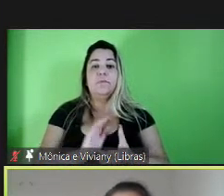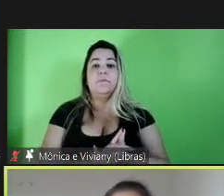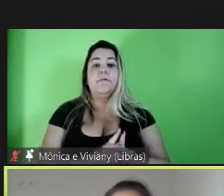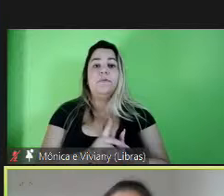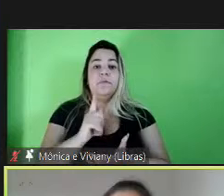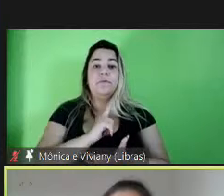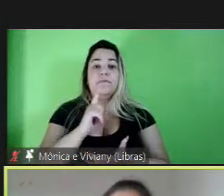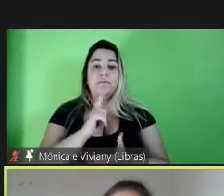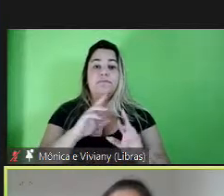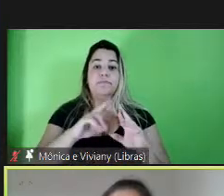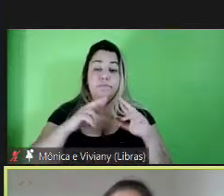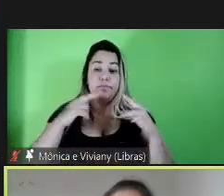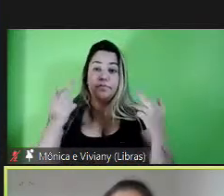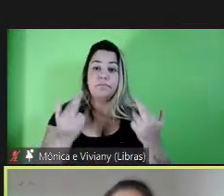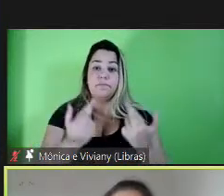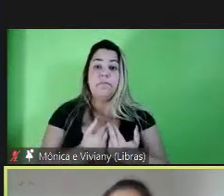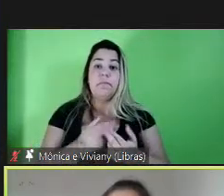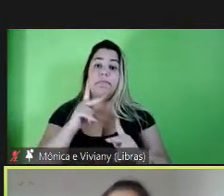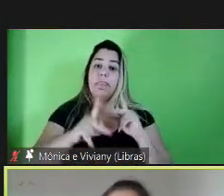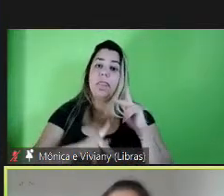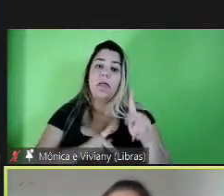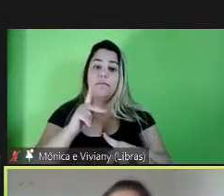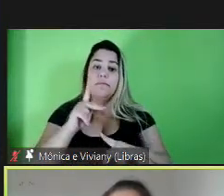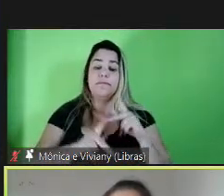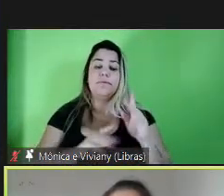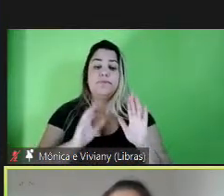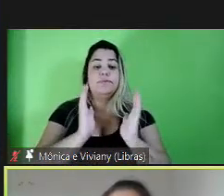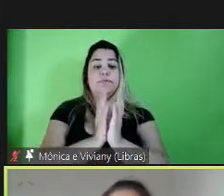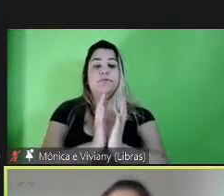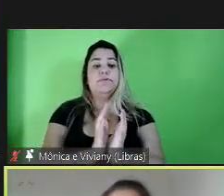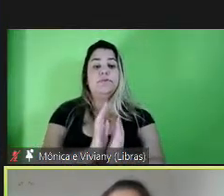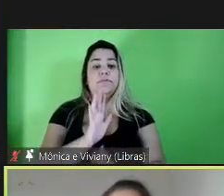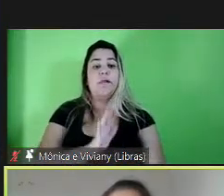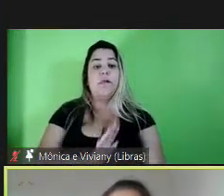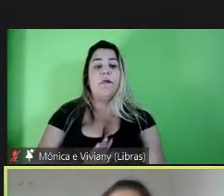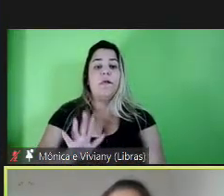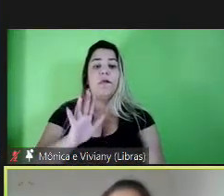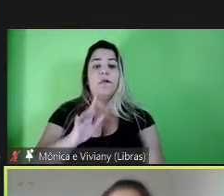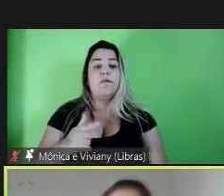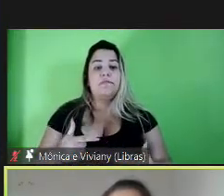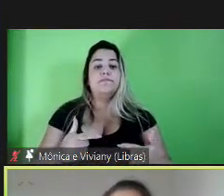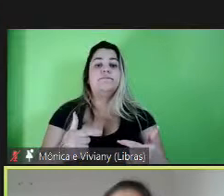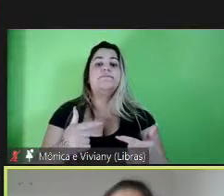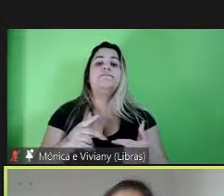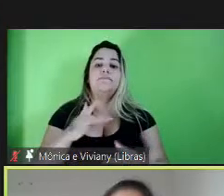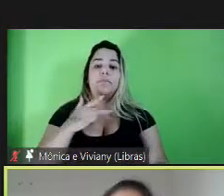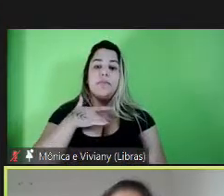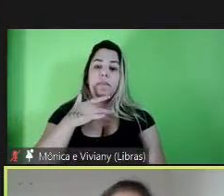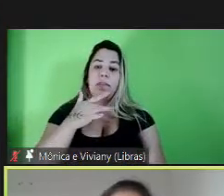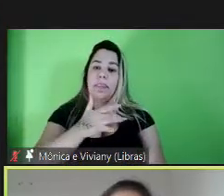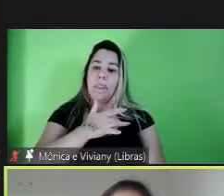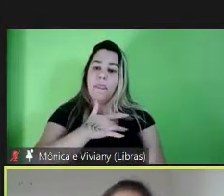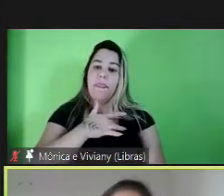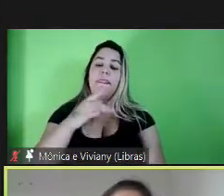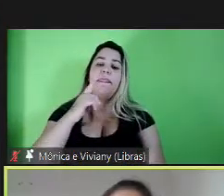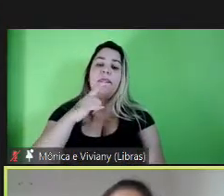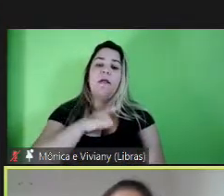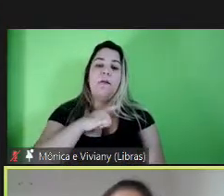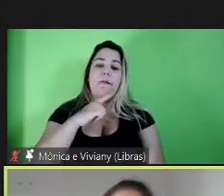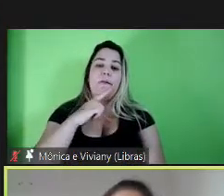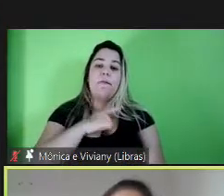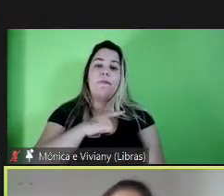Here we also had meetings with the population of a general group, people that frequent the basic care